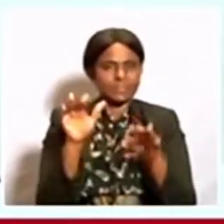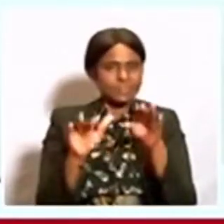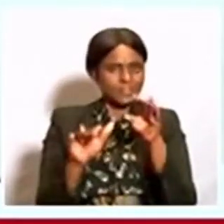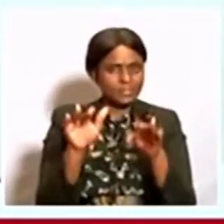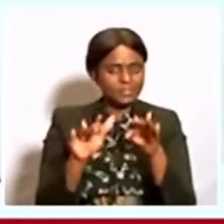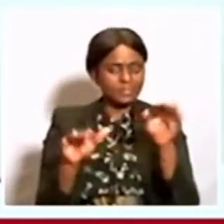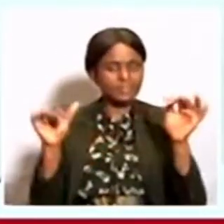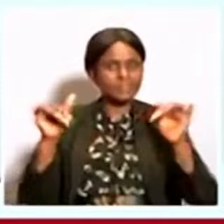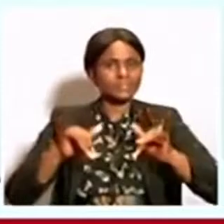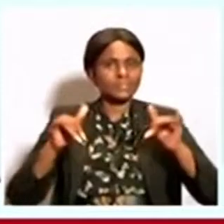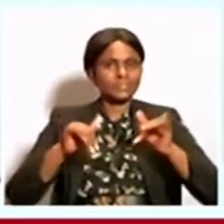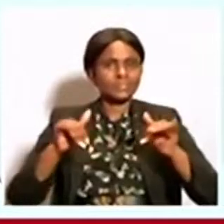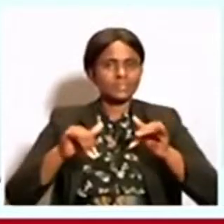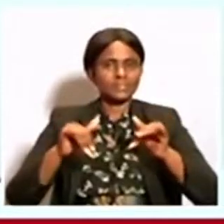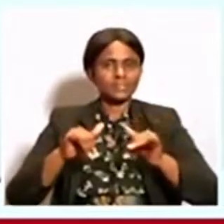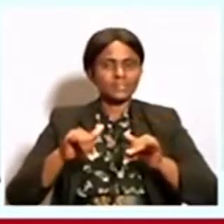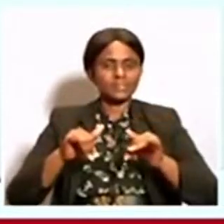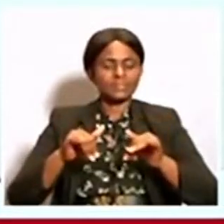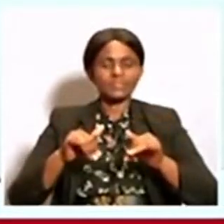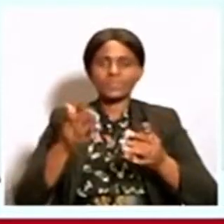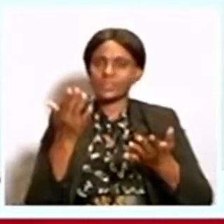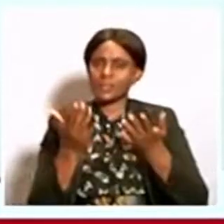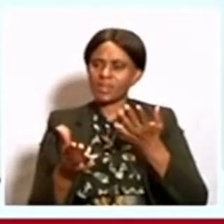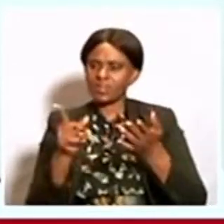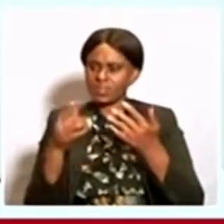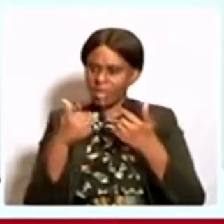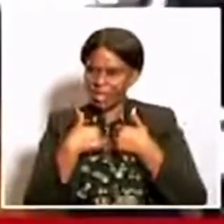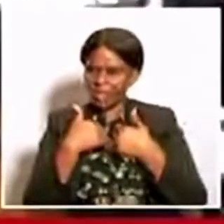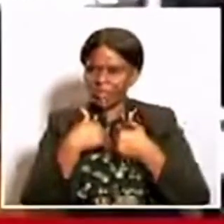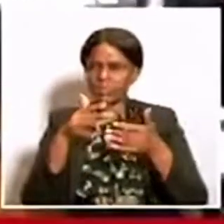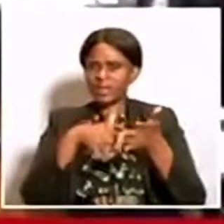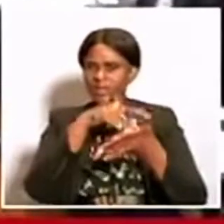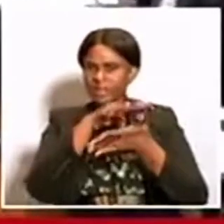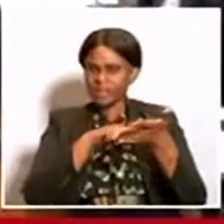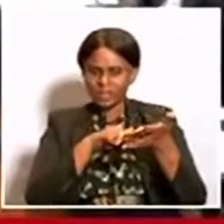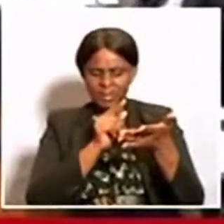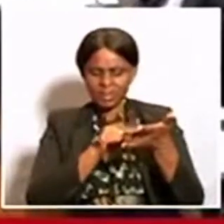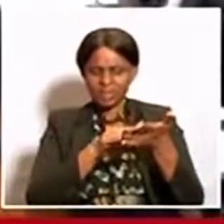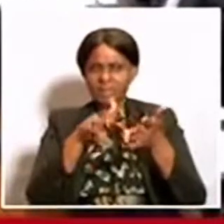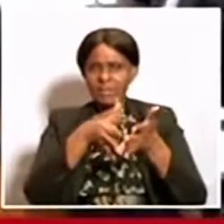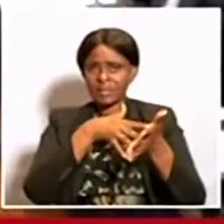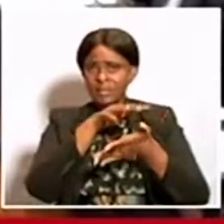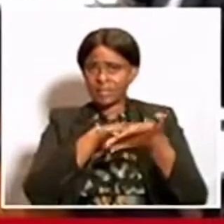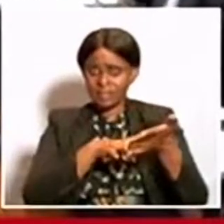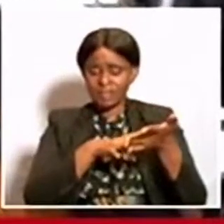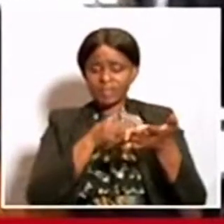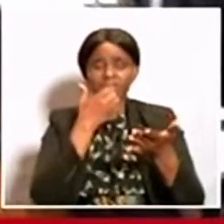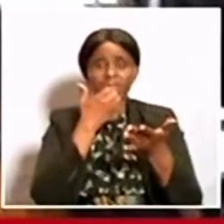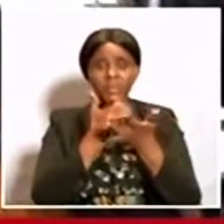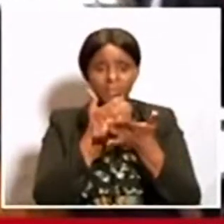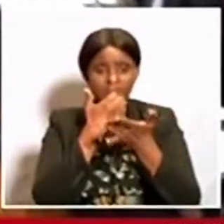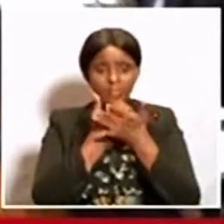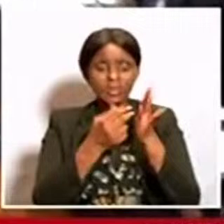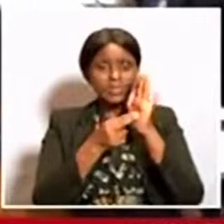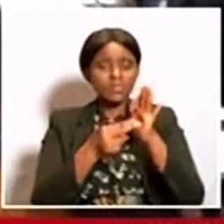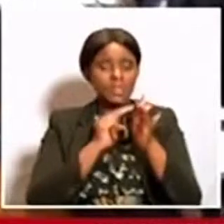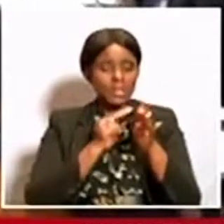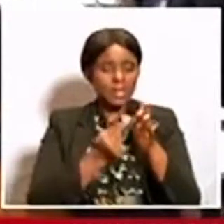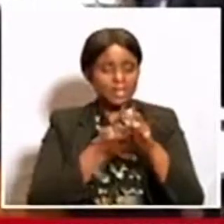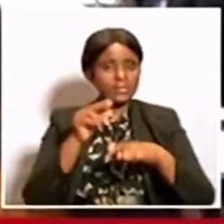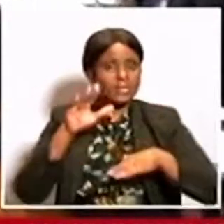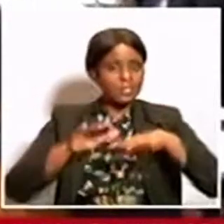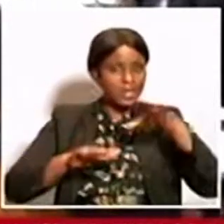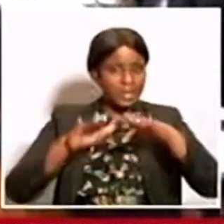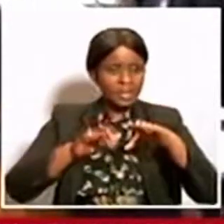Yes. Yes, perhaps do you have a sheet as evidence to show us that the